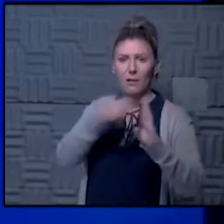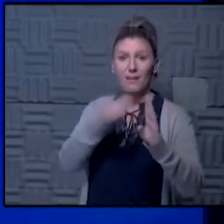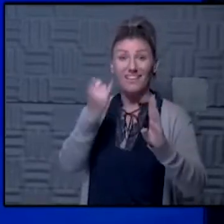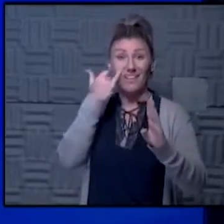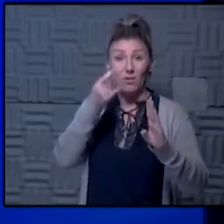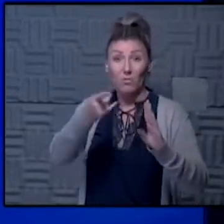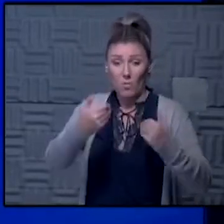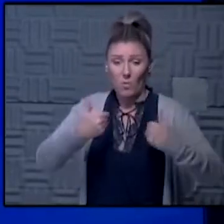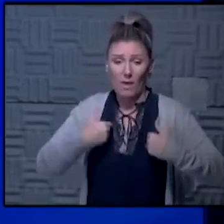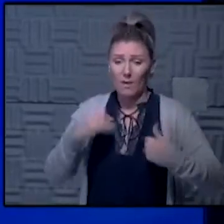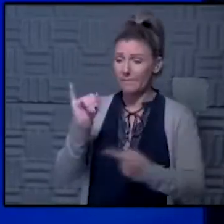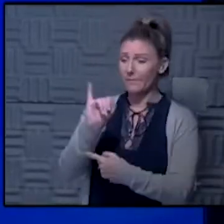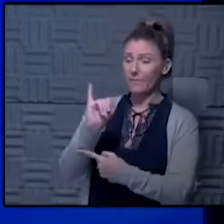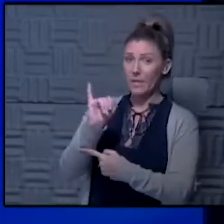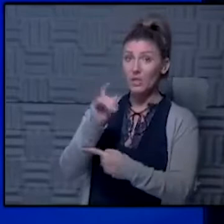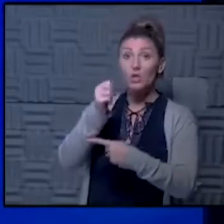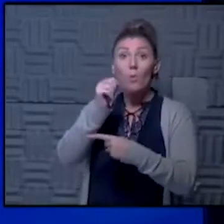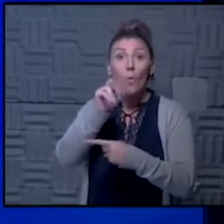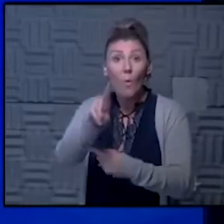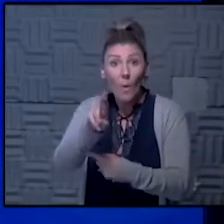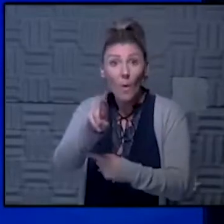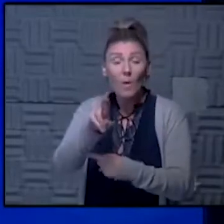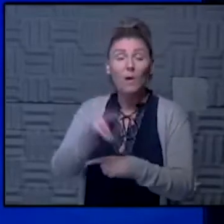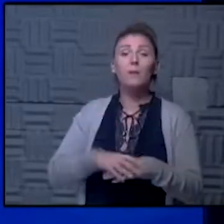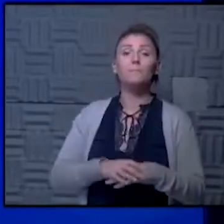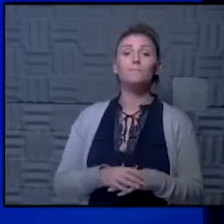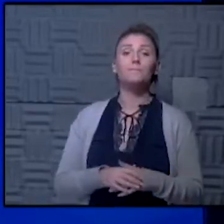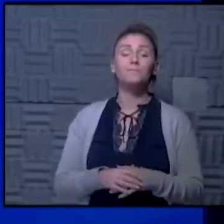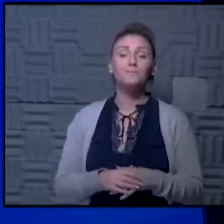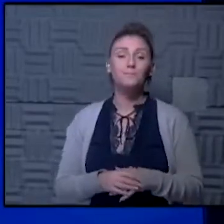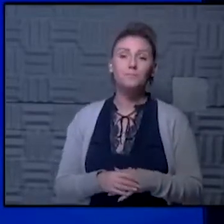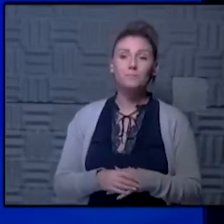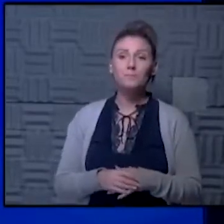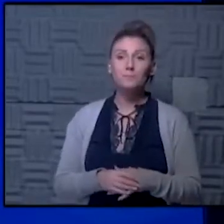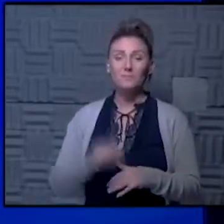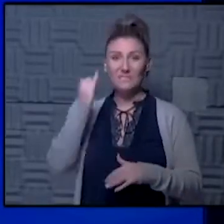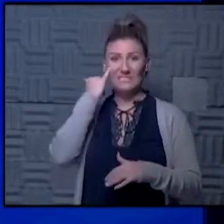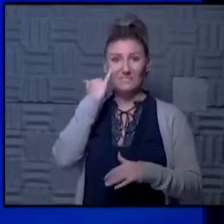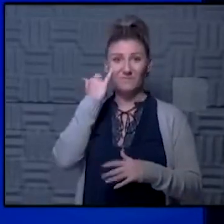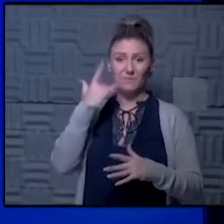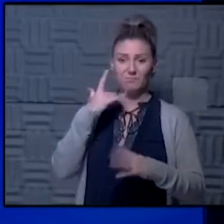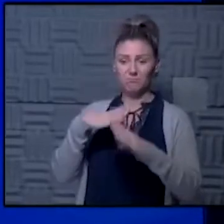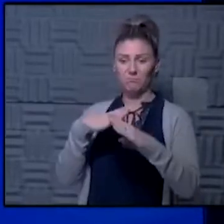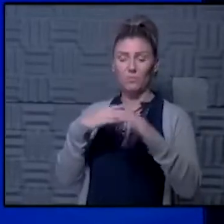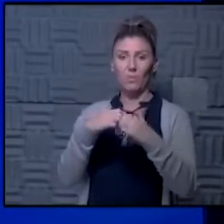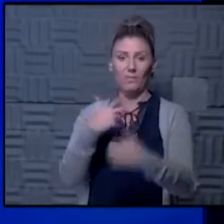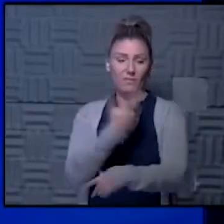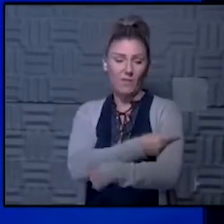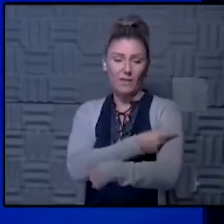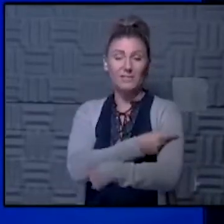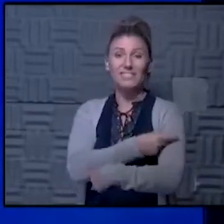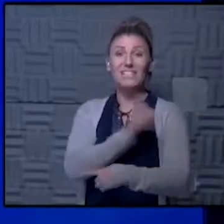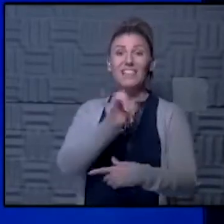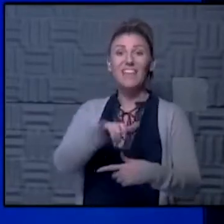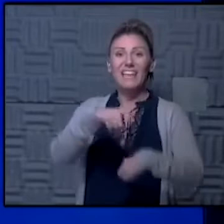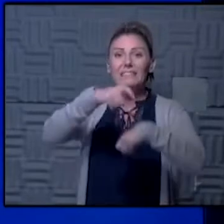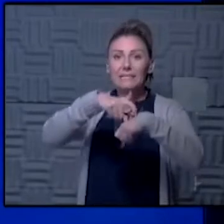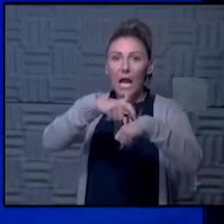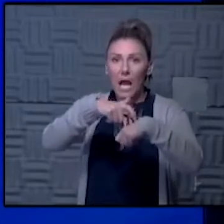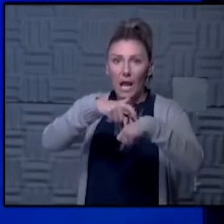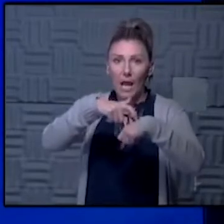the infection or if you're immunized with a vaccine, the length of